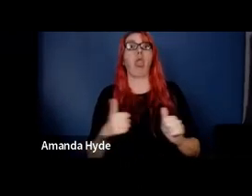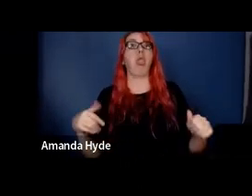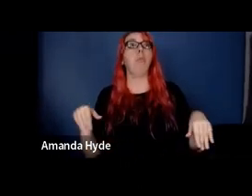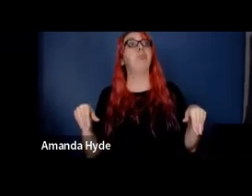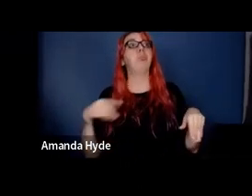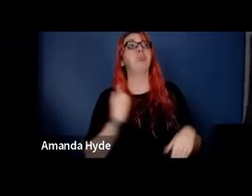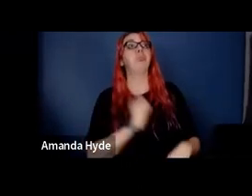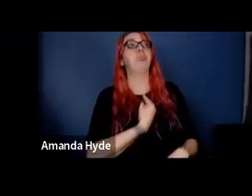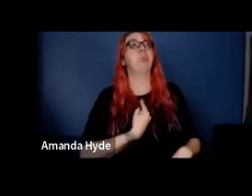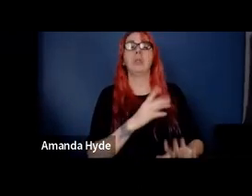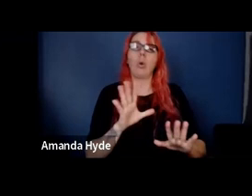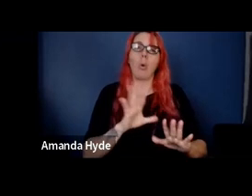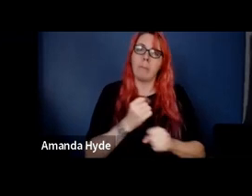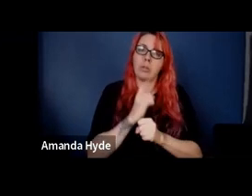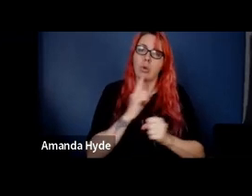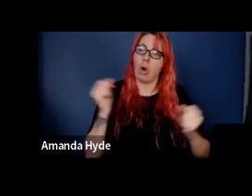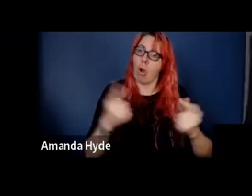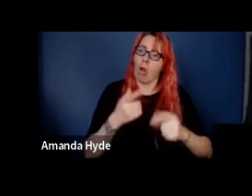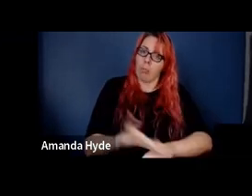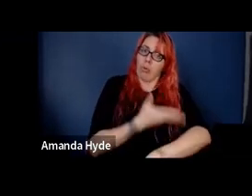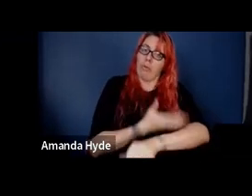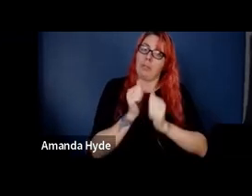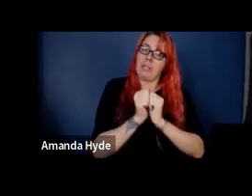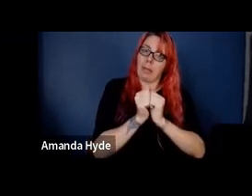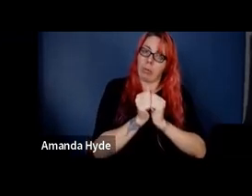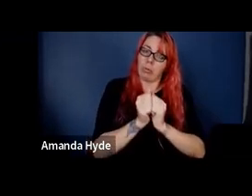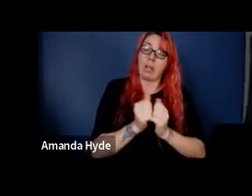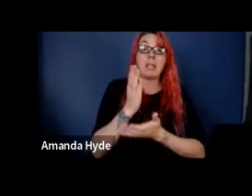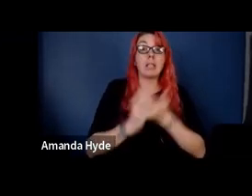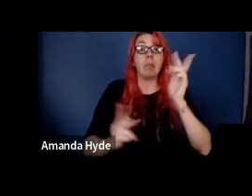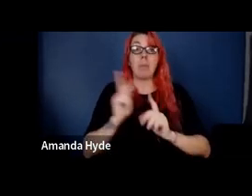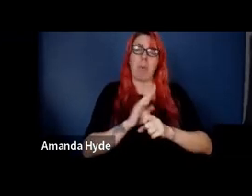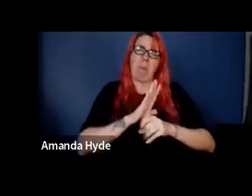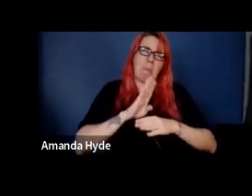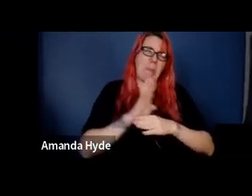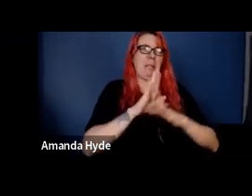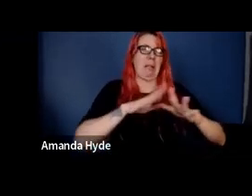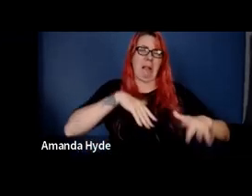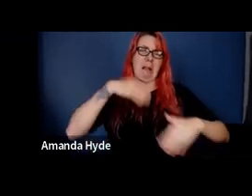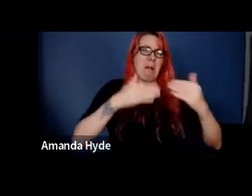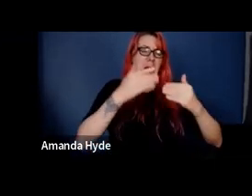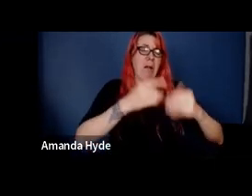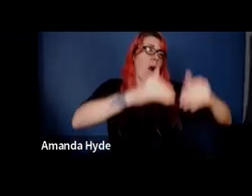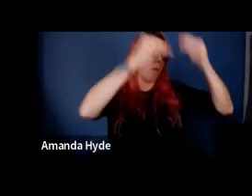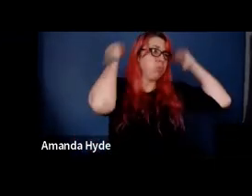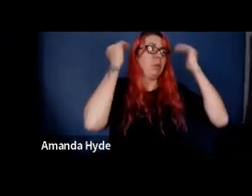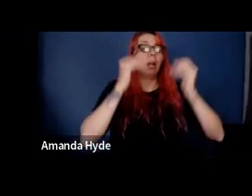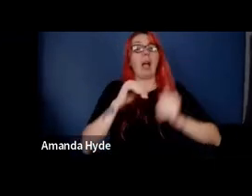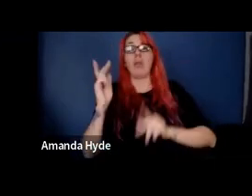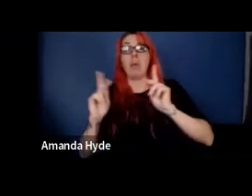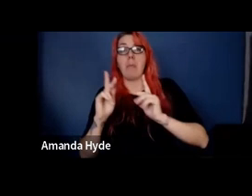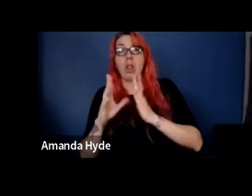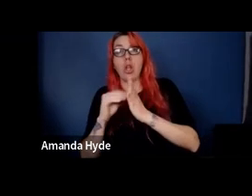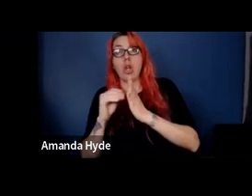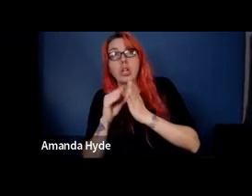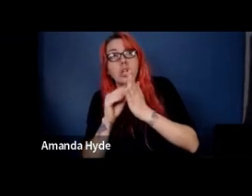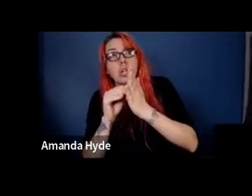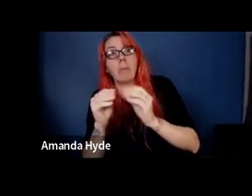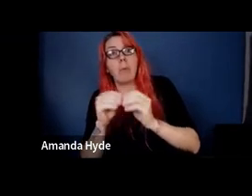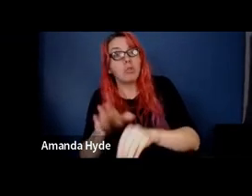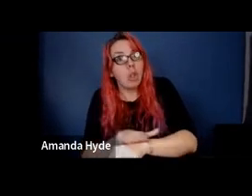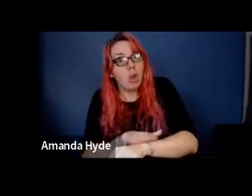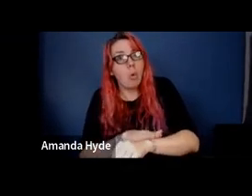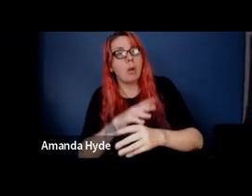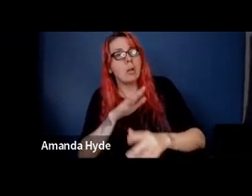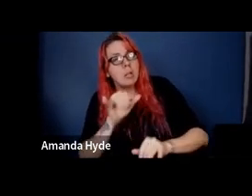just entering it or don't have time to put a lot of energy or focus. Other people, it's our lived experience in very dynamic ways, ongoing, and other folks